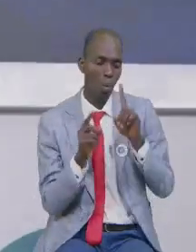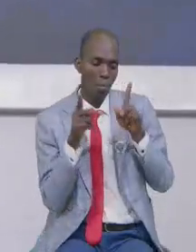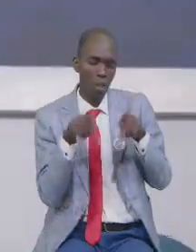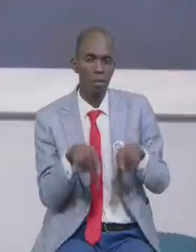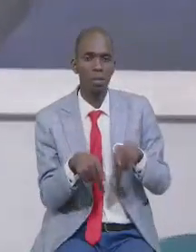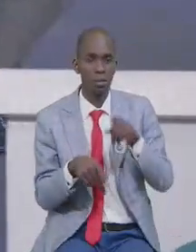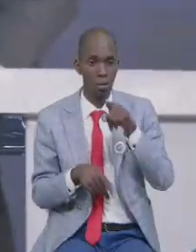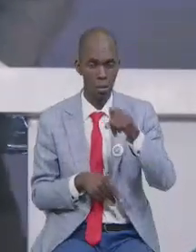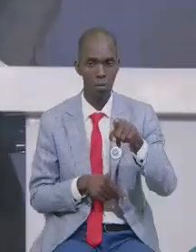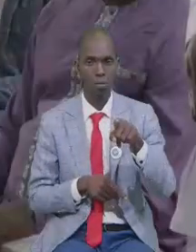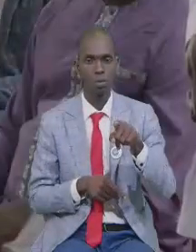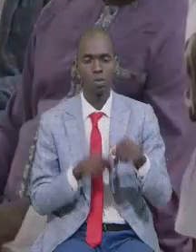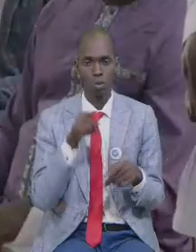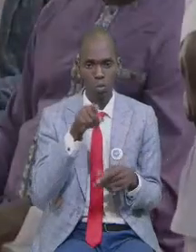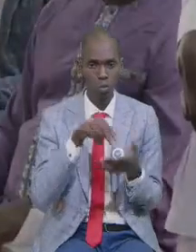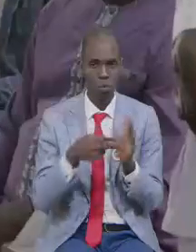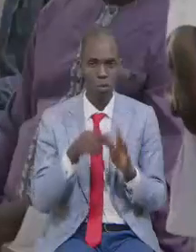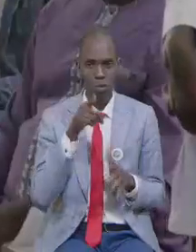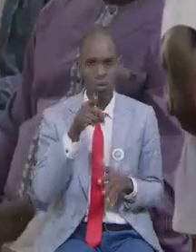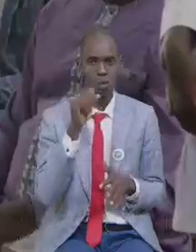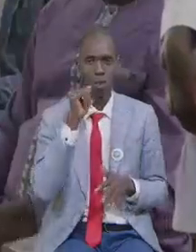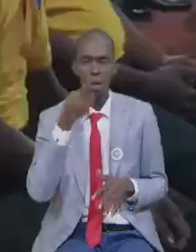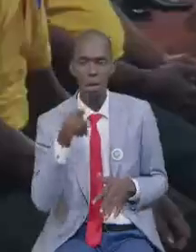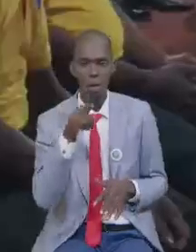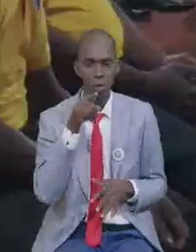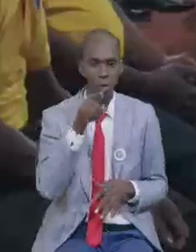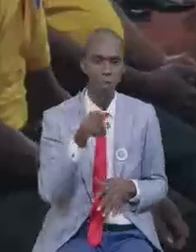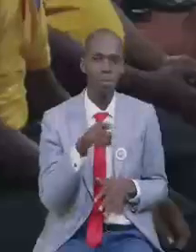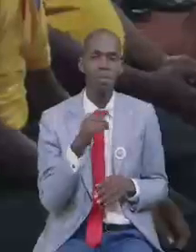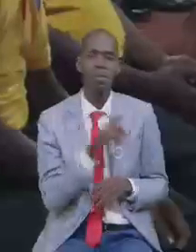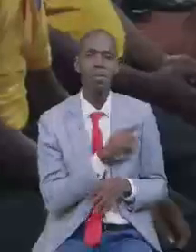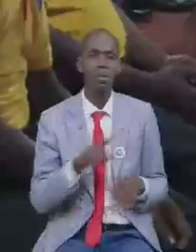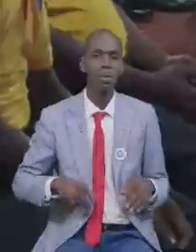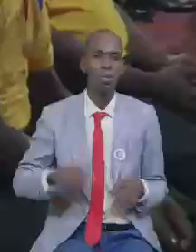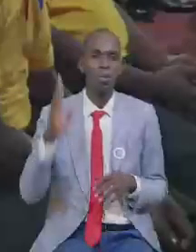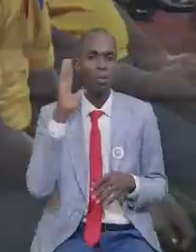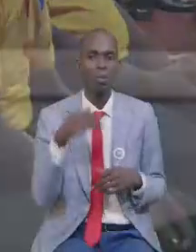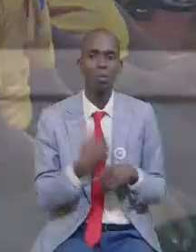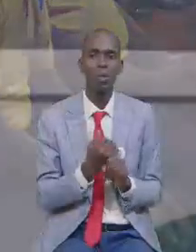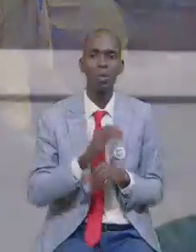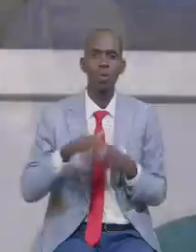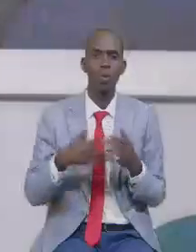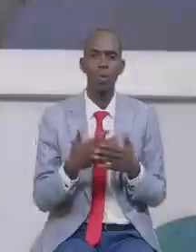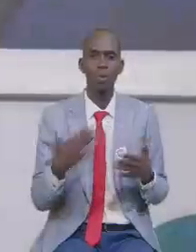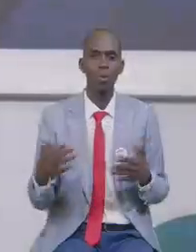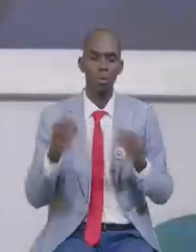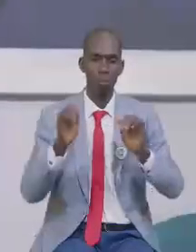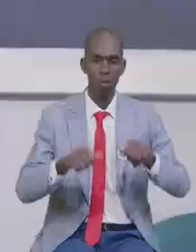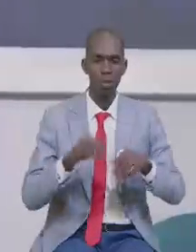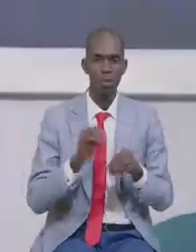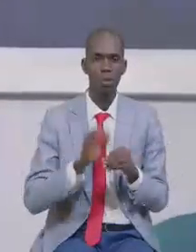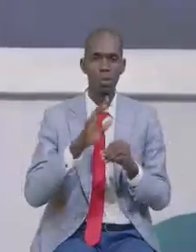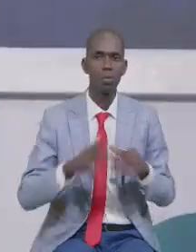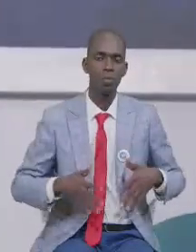Him, you. Her, you. The Lord will make all things possible in your life, in